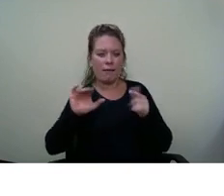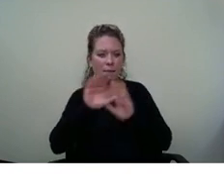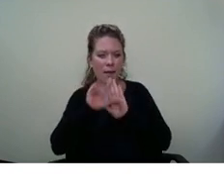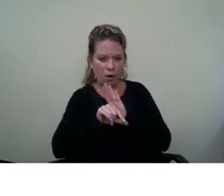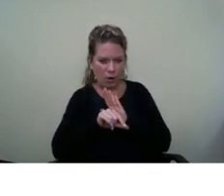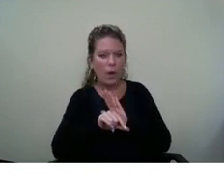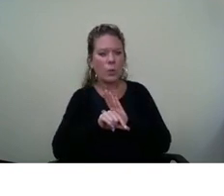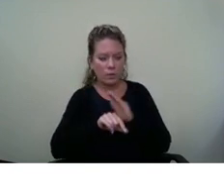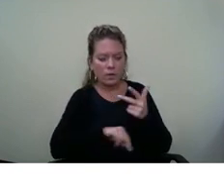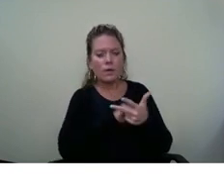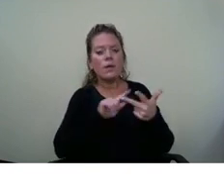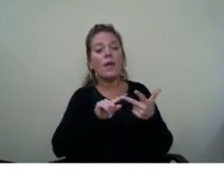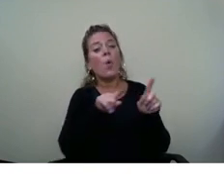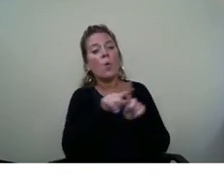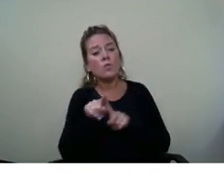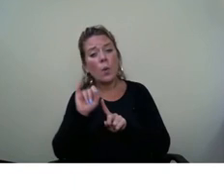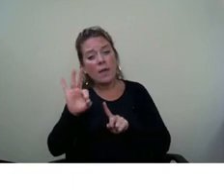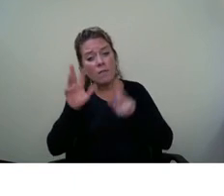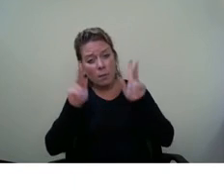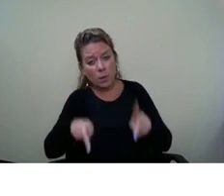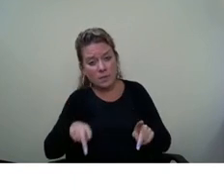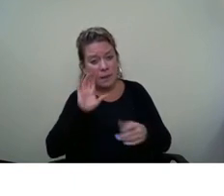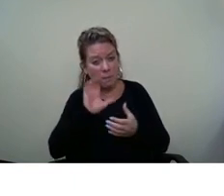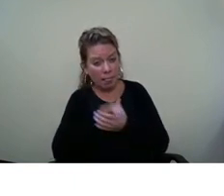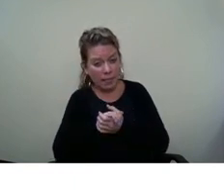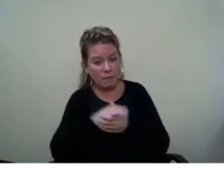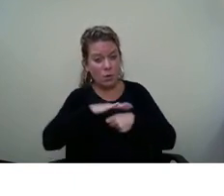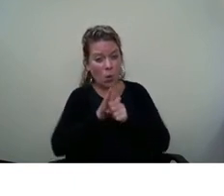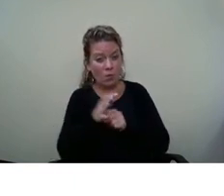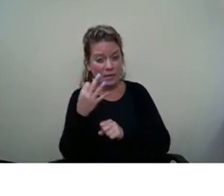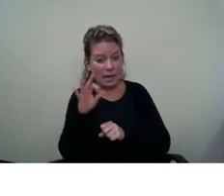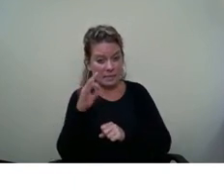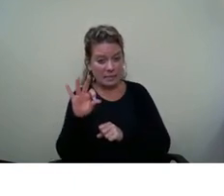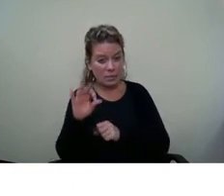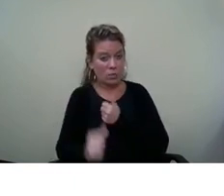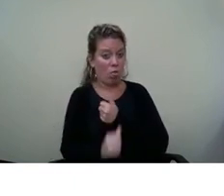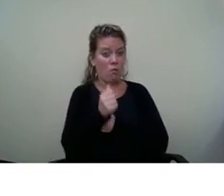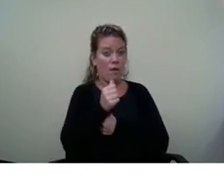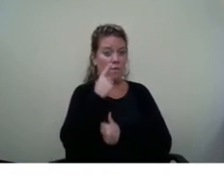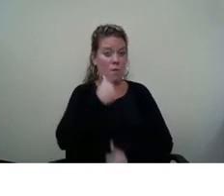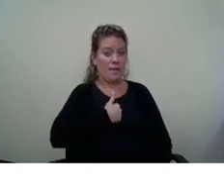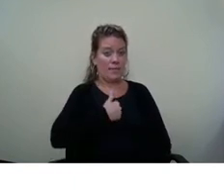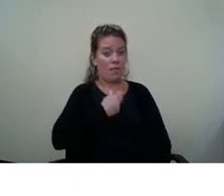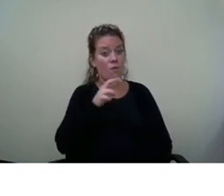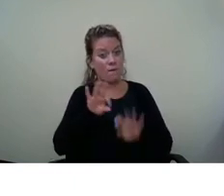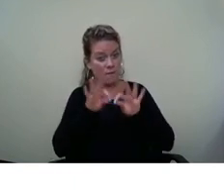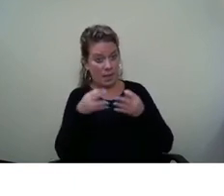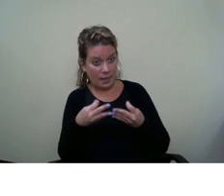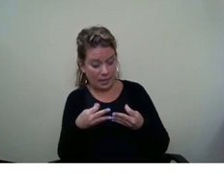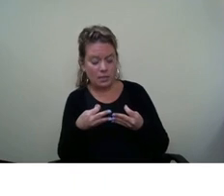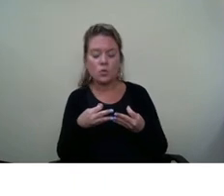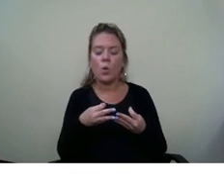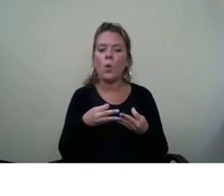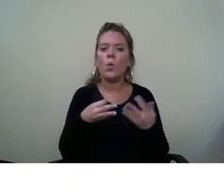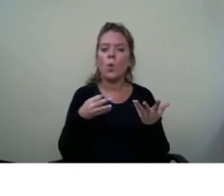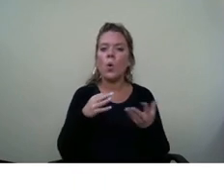is if this person believed that COVID-19 was a threat to themselves or their family. So So at some point when cases